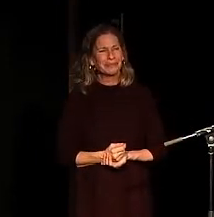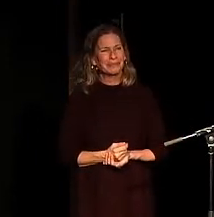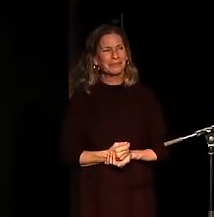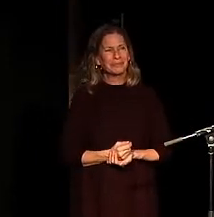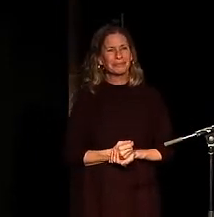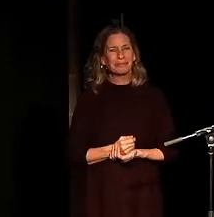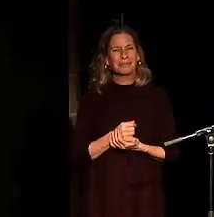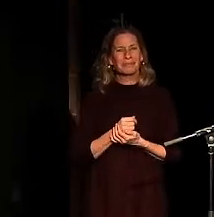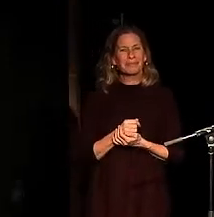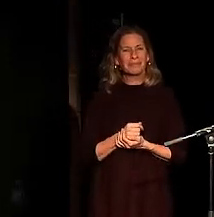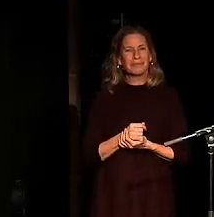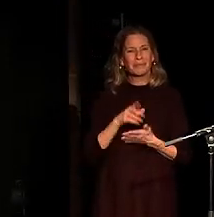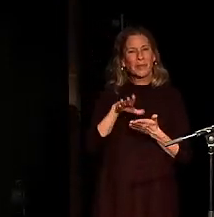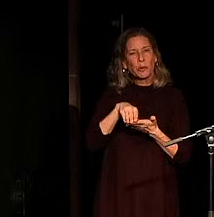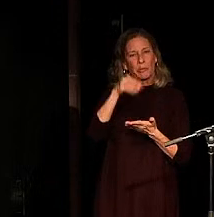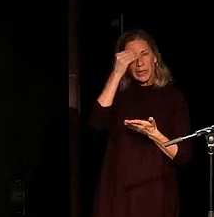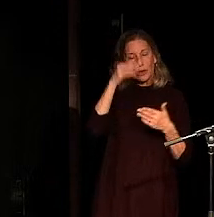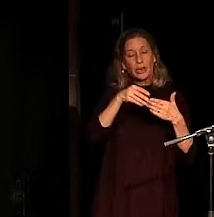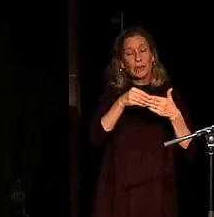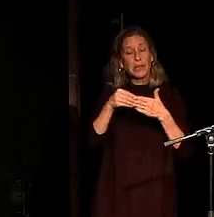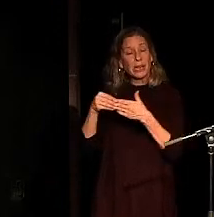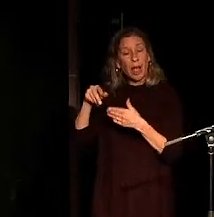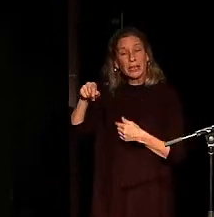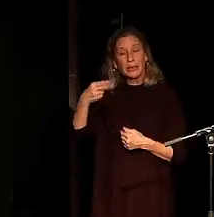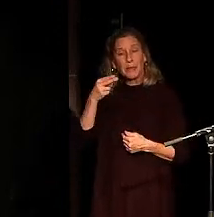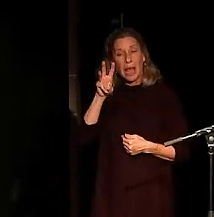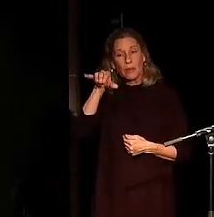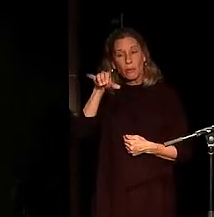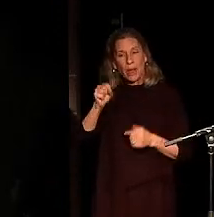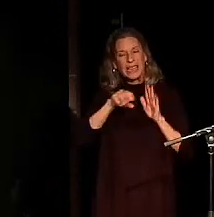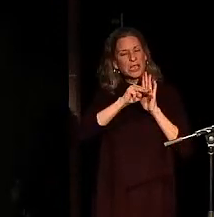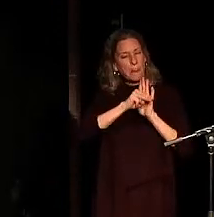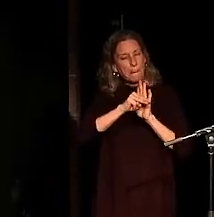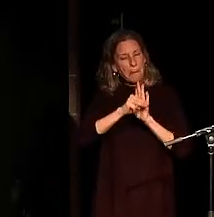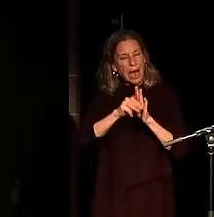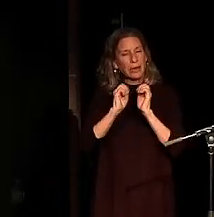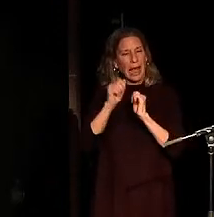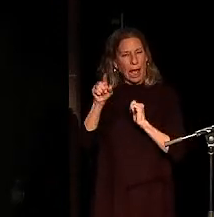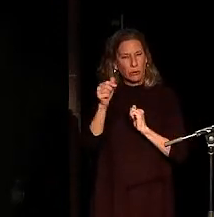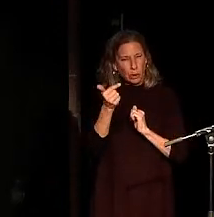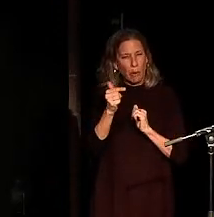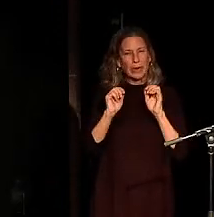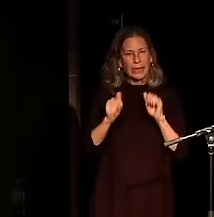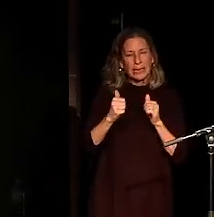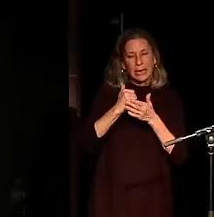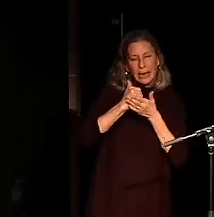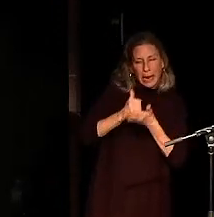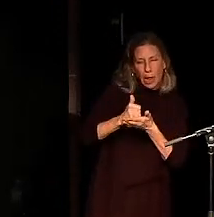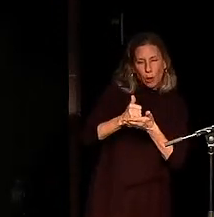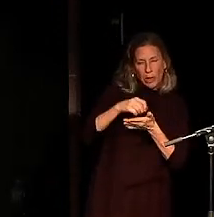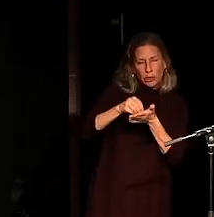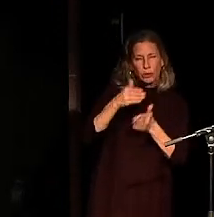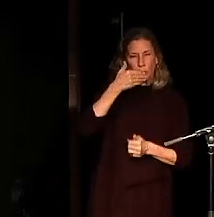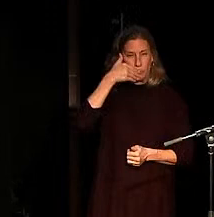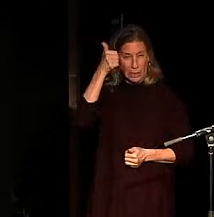We've been learning about the guided pathways model and specifically how LaGuardia can best help